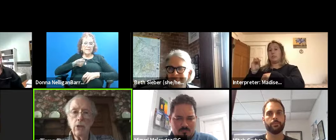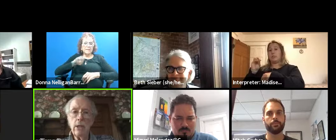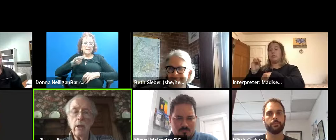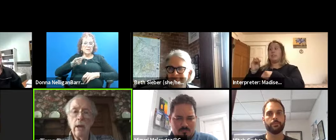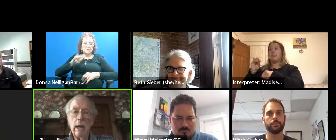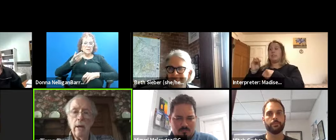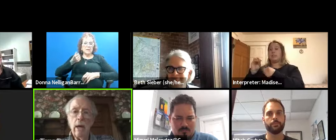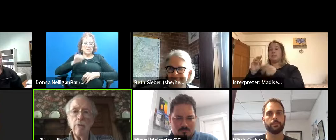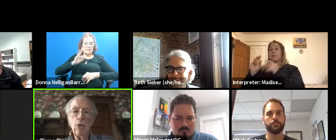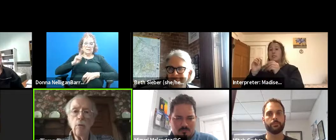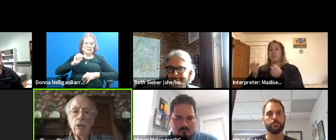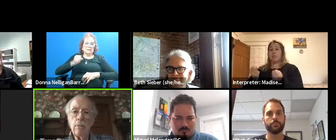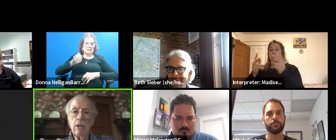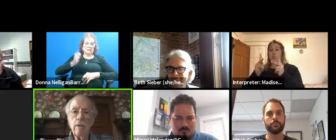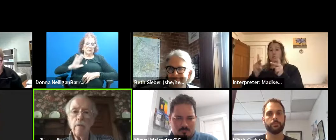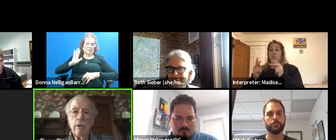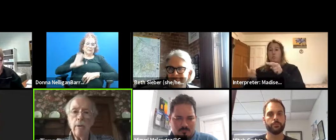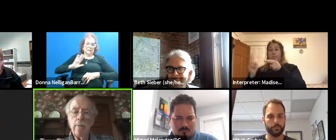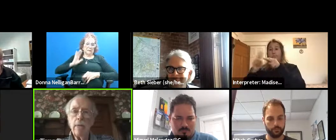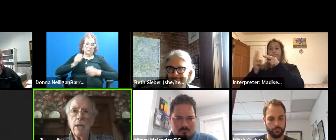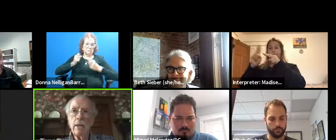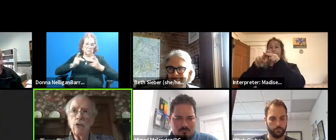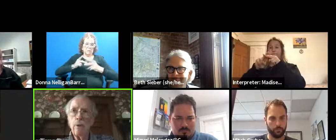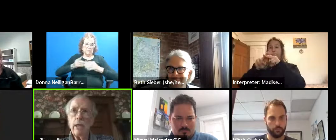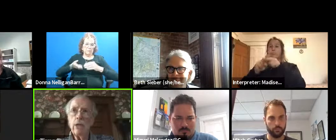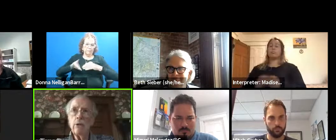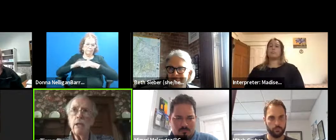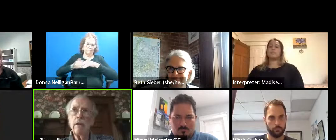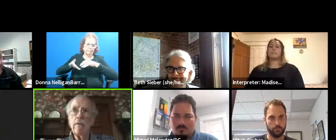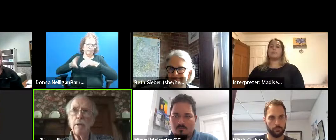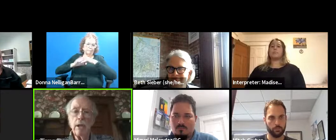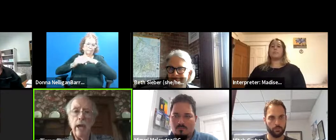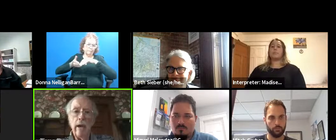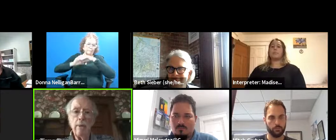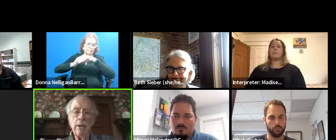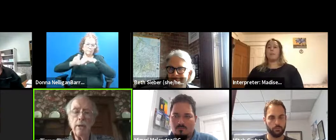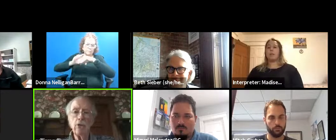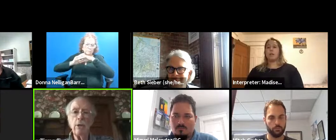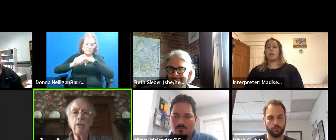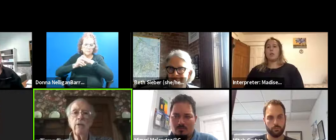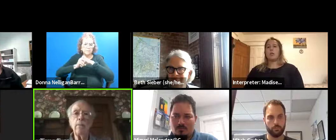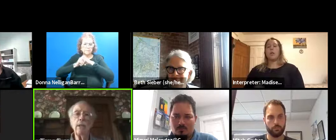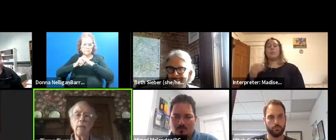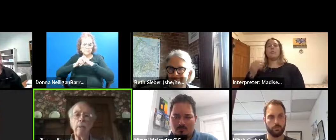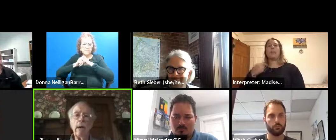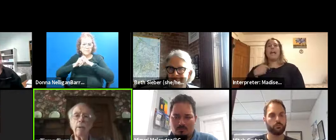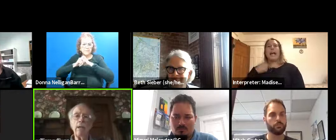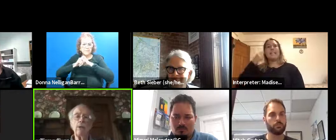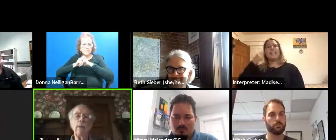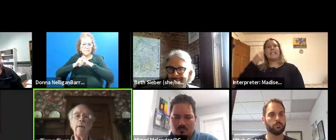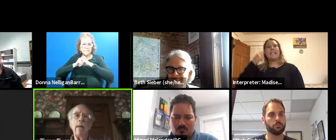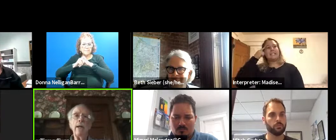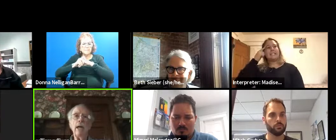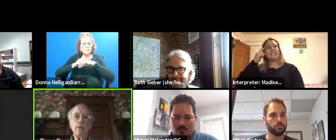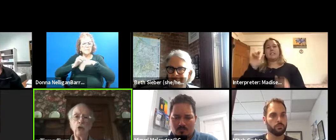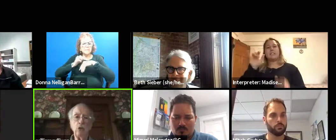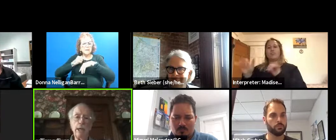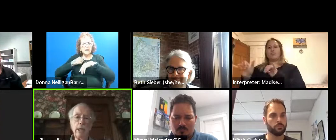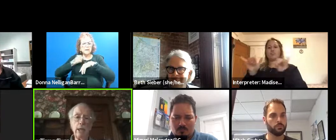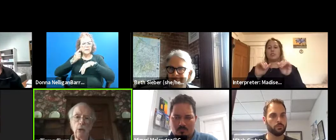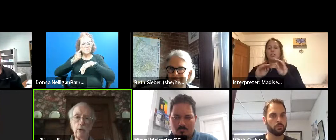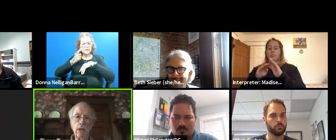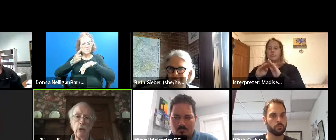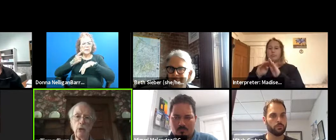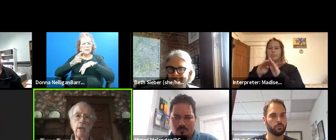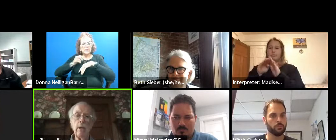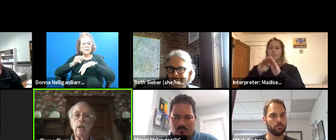But it's still, I have no reason to believe that the trends are any different than they have been. And the trends have been that the population has been